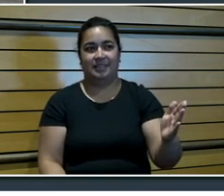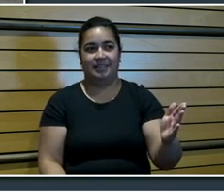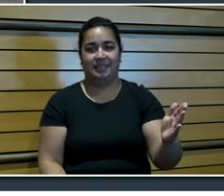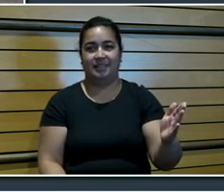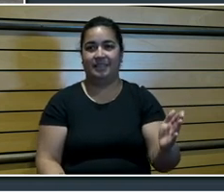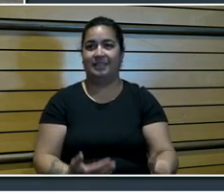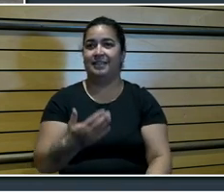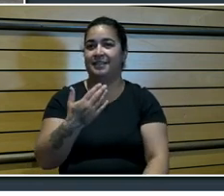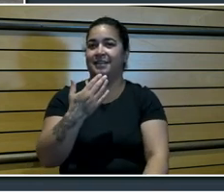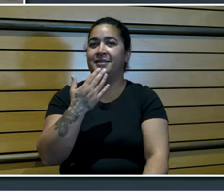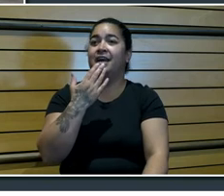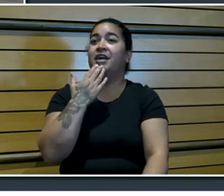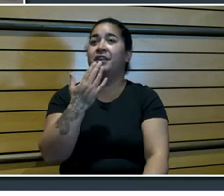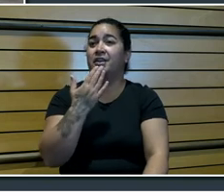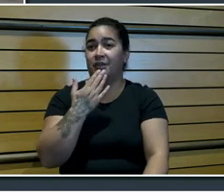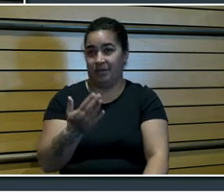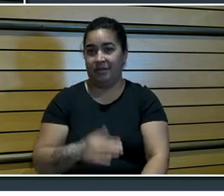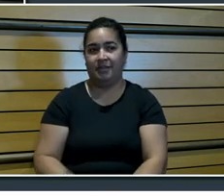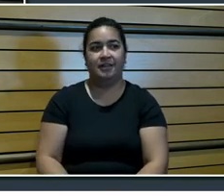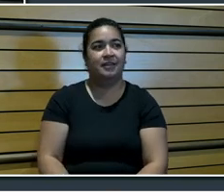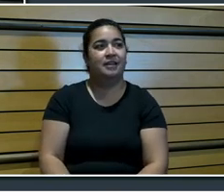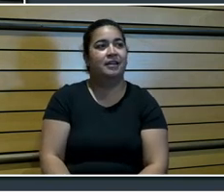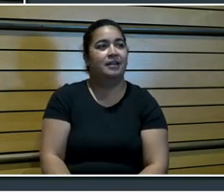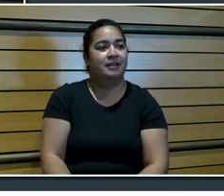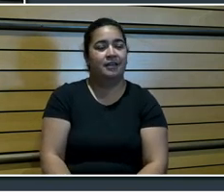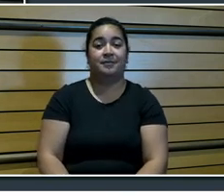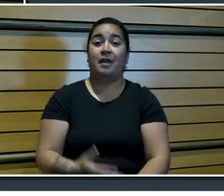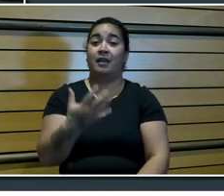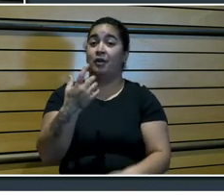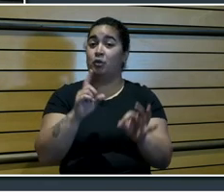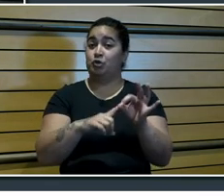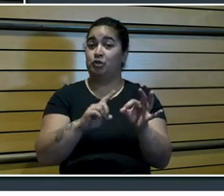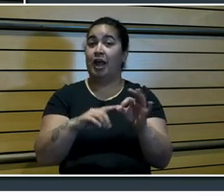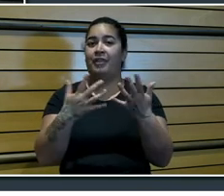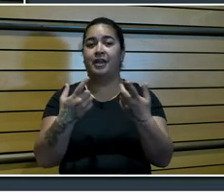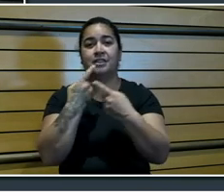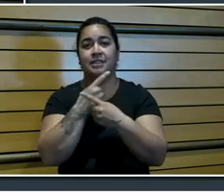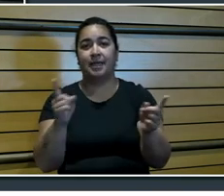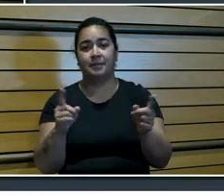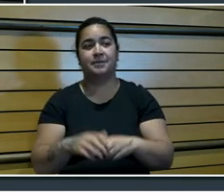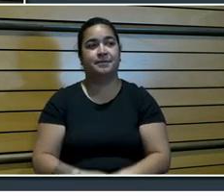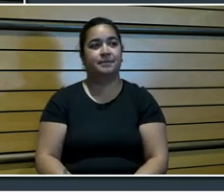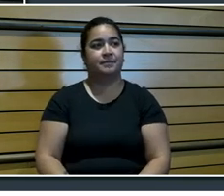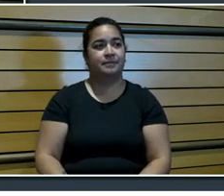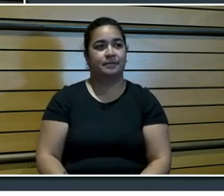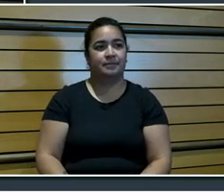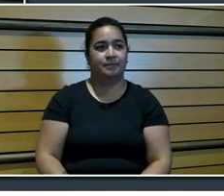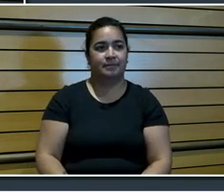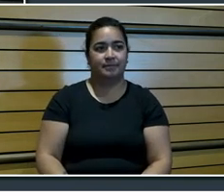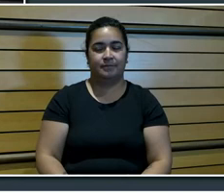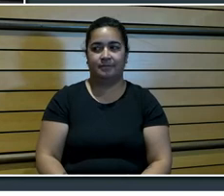Thank you. Through you, Your Worship. I have a question and then a statement to Council.